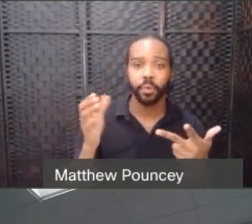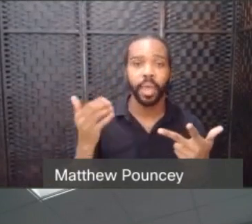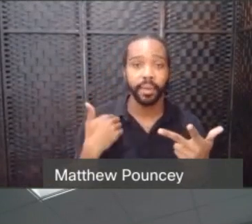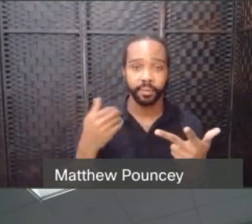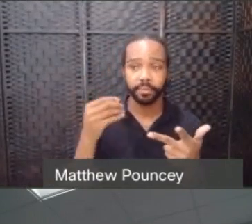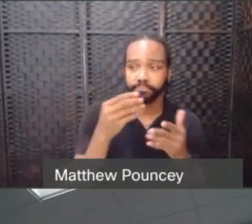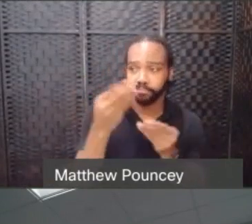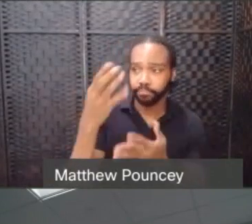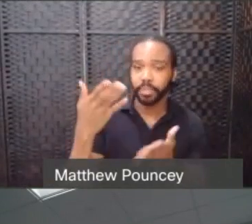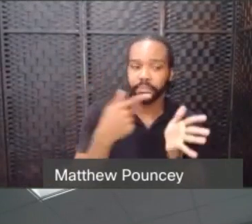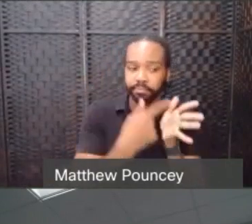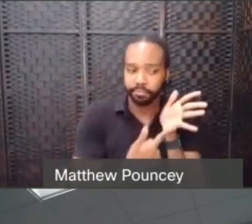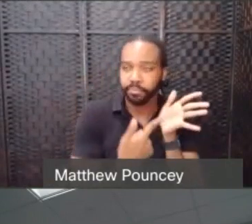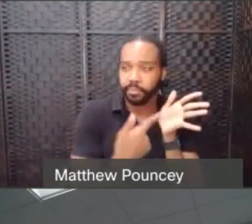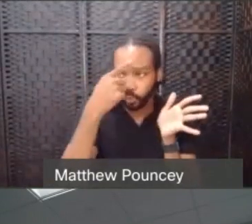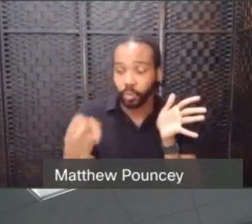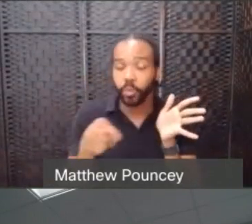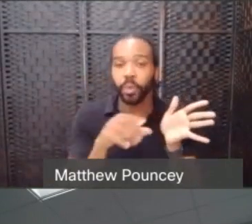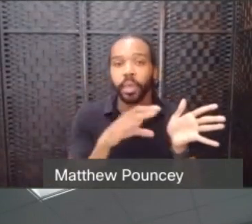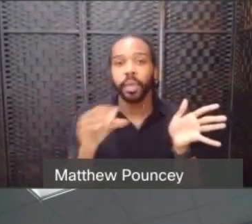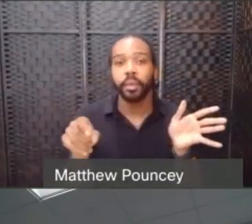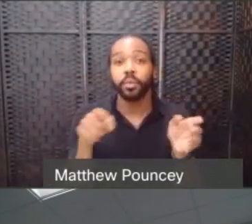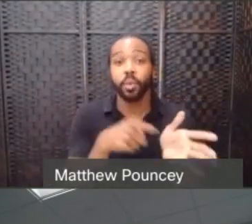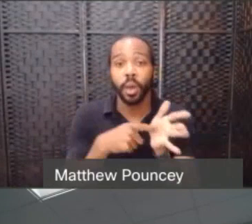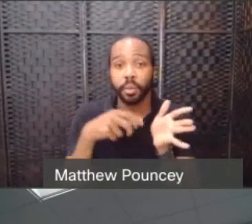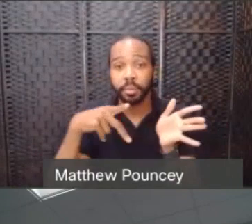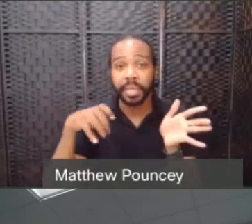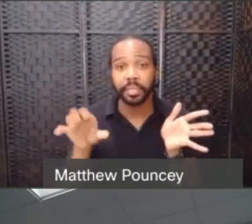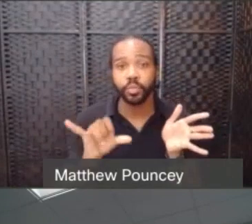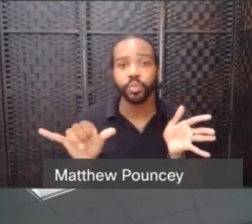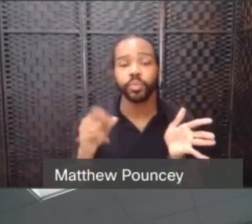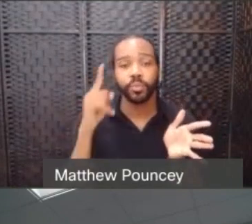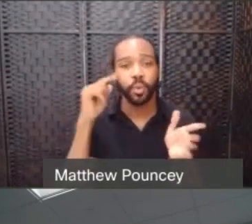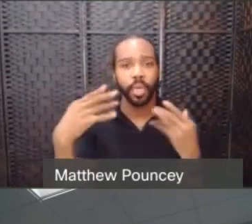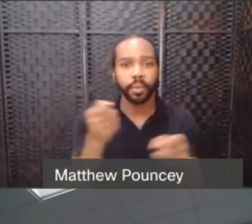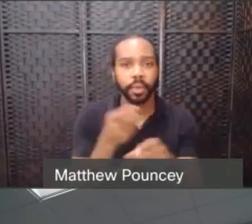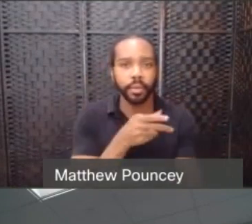that kind of outlines that, but also refers back to the required PPE for healthcare personnel.